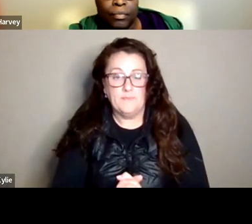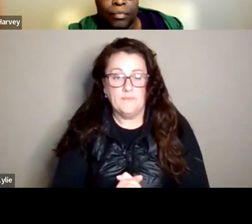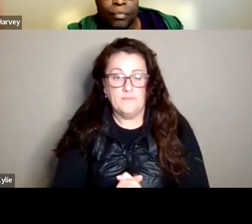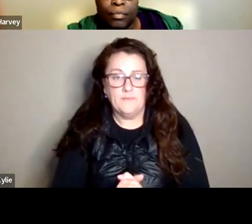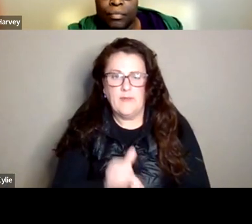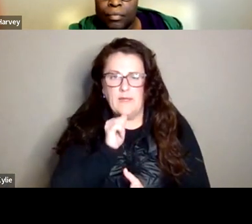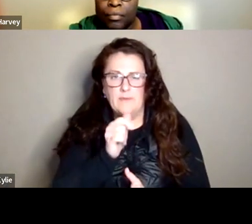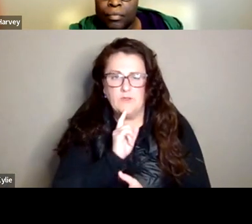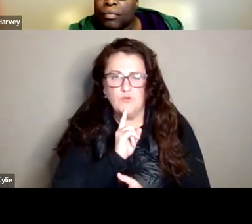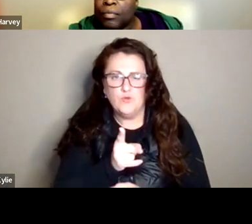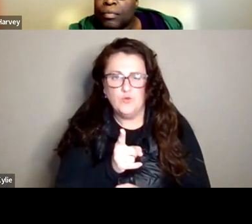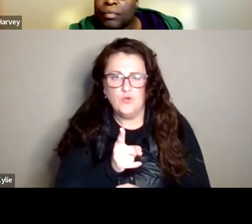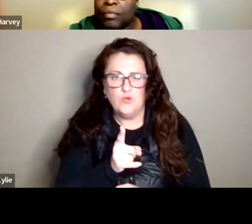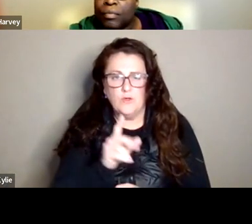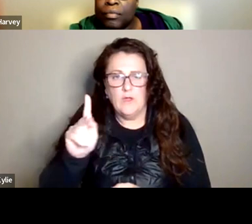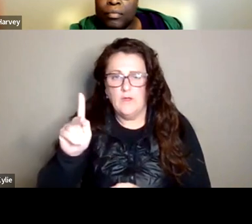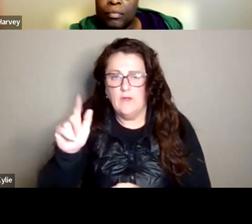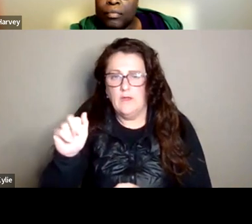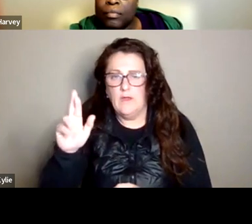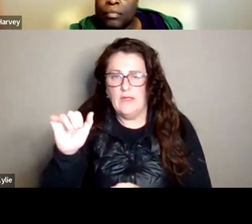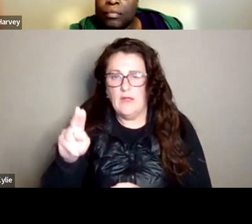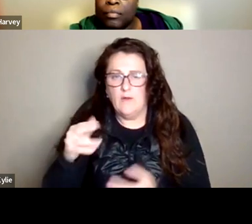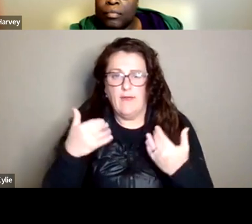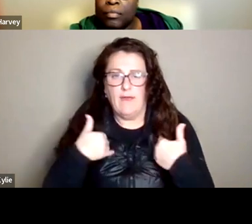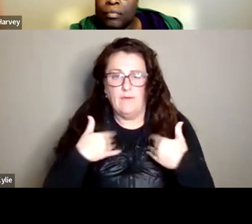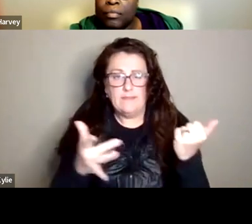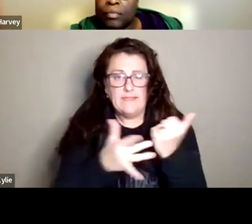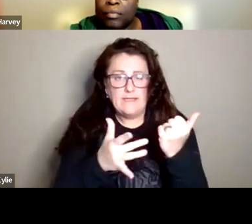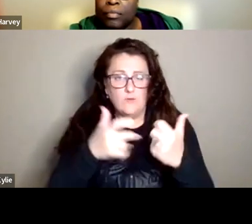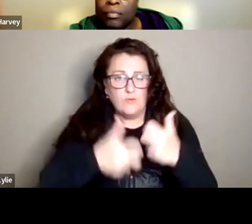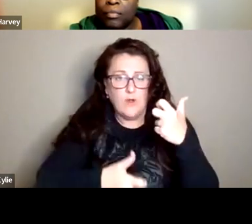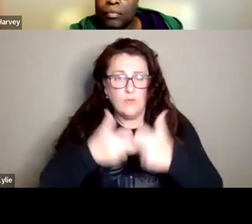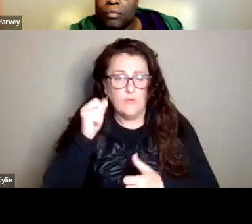I'm not sure if Karen's having a technical issue.